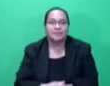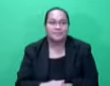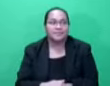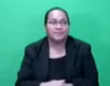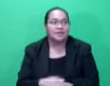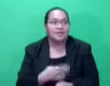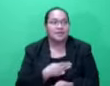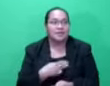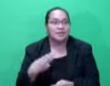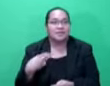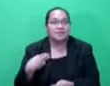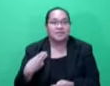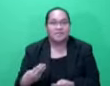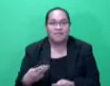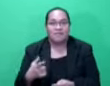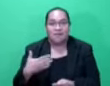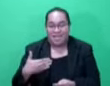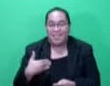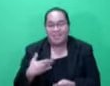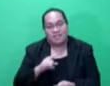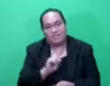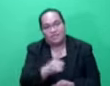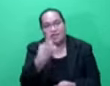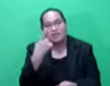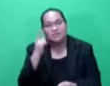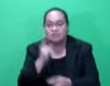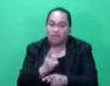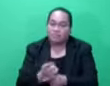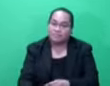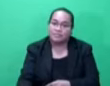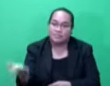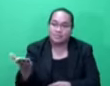in place of Sarwira II. Honorable Wangani Bete